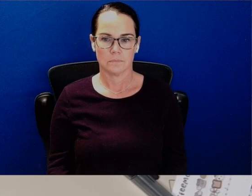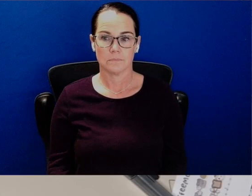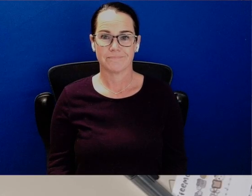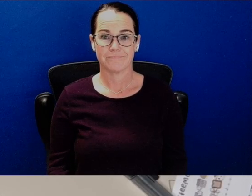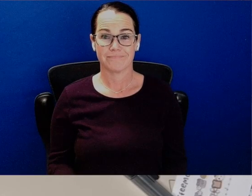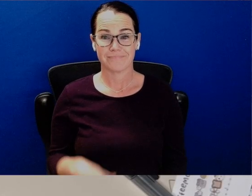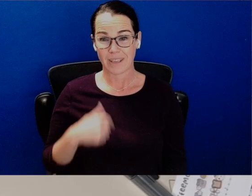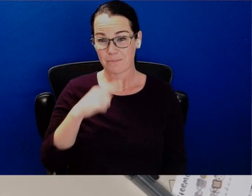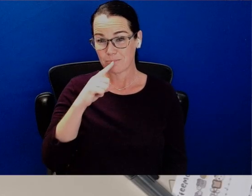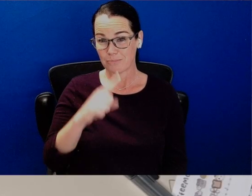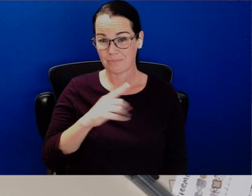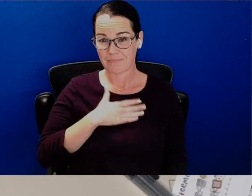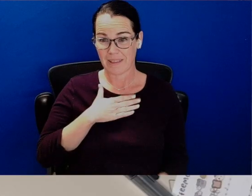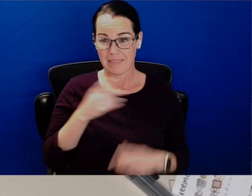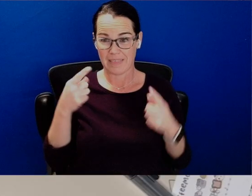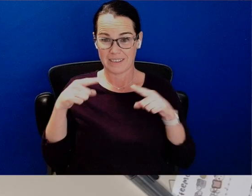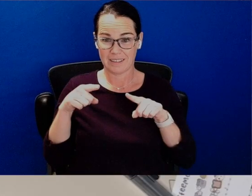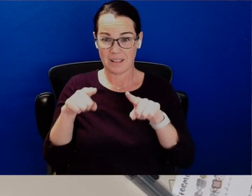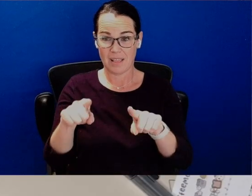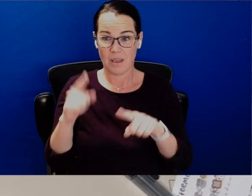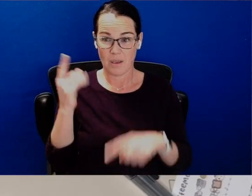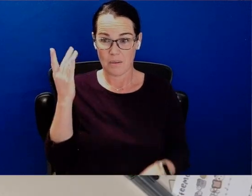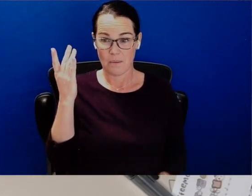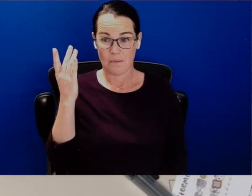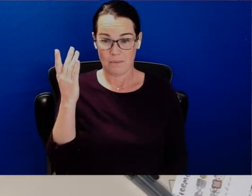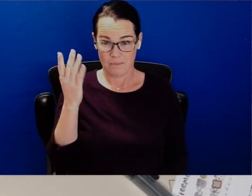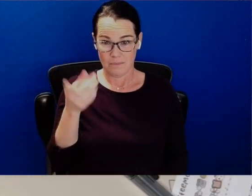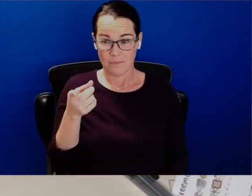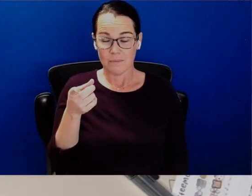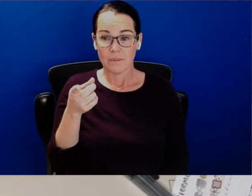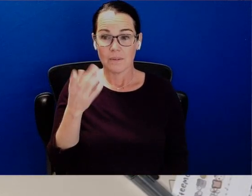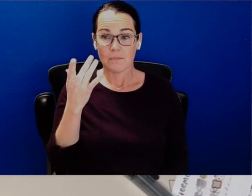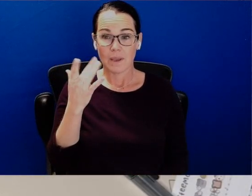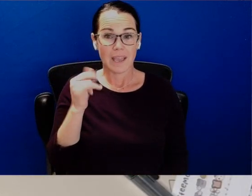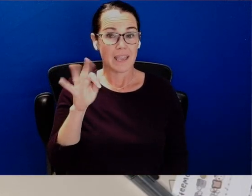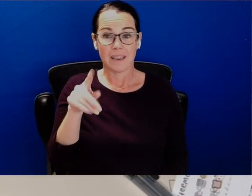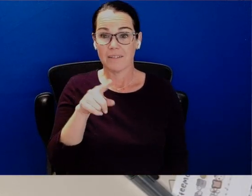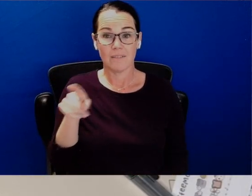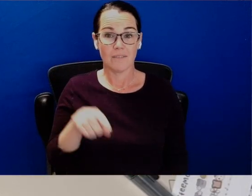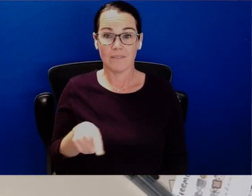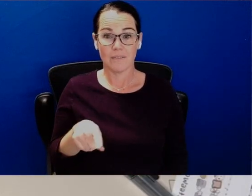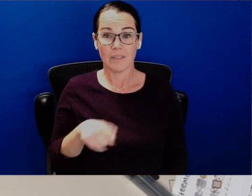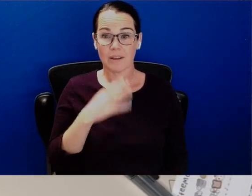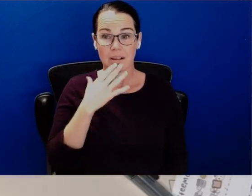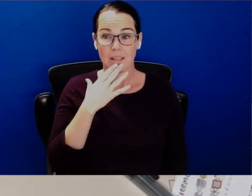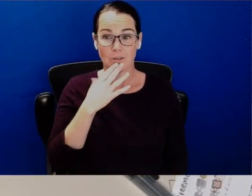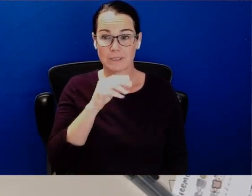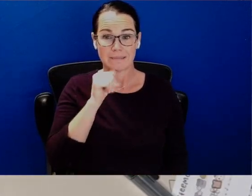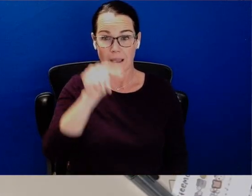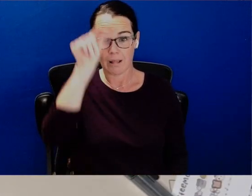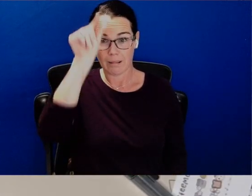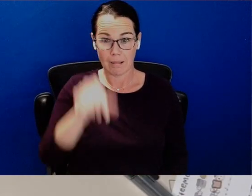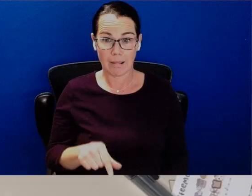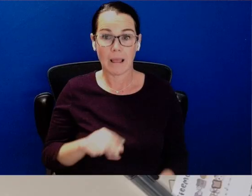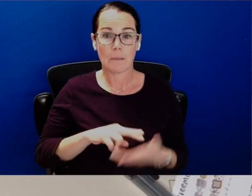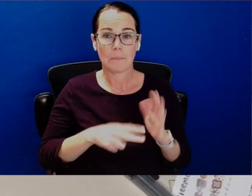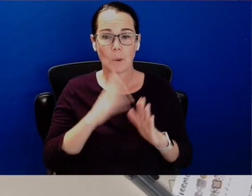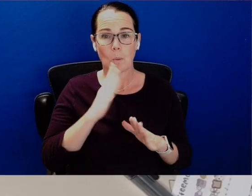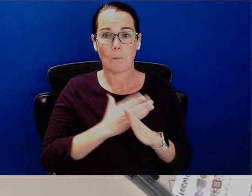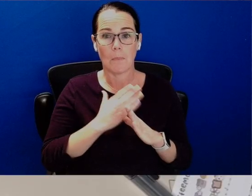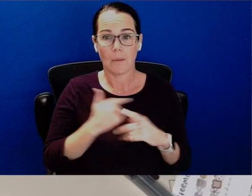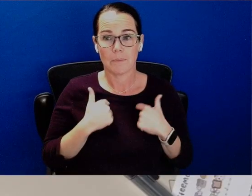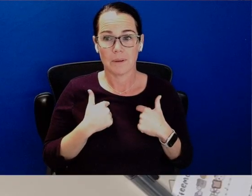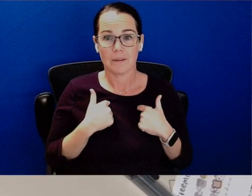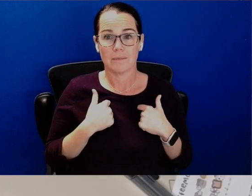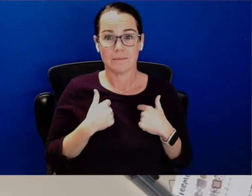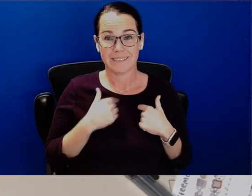I'm really glad that these align this way, because if these didn't, I think that would bother me. So if you'll notice,